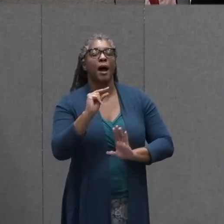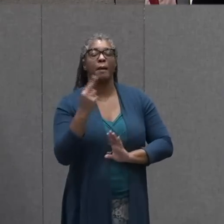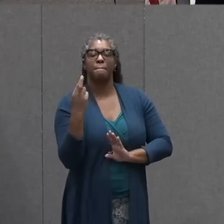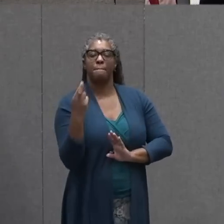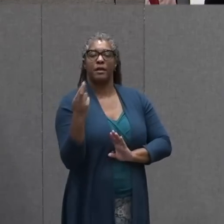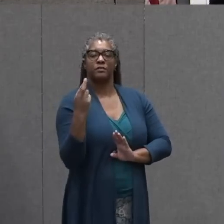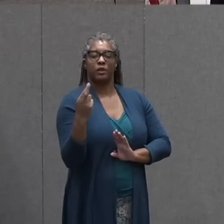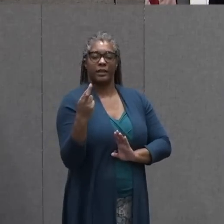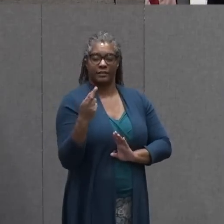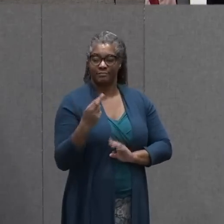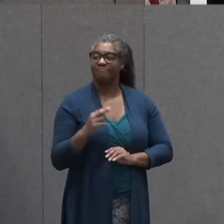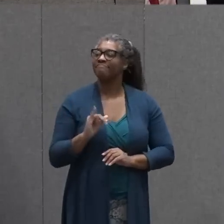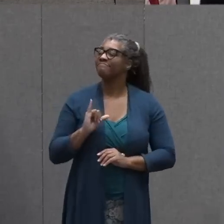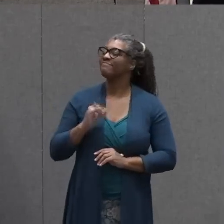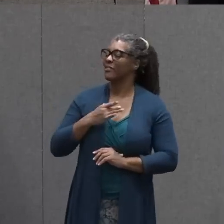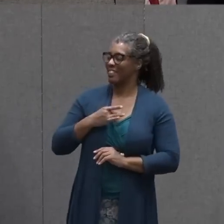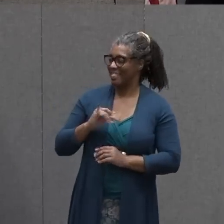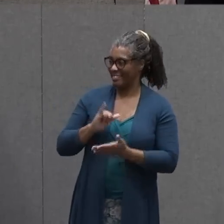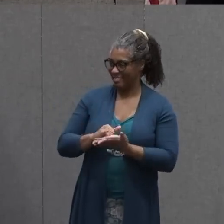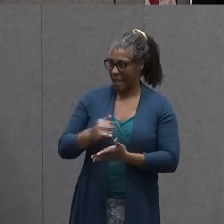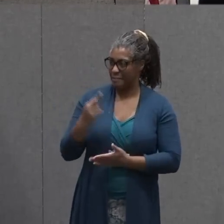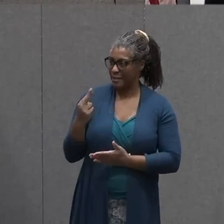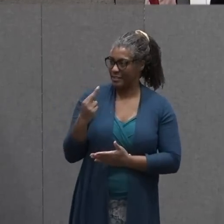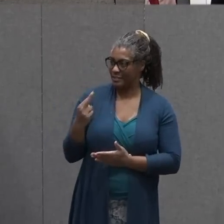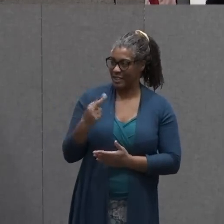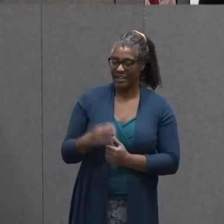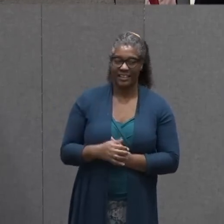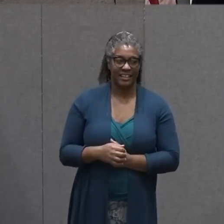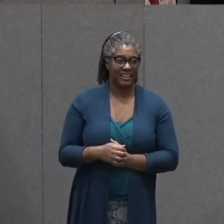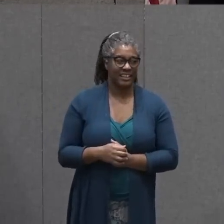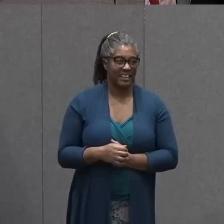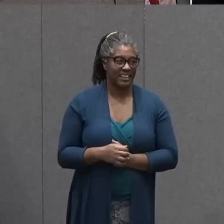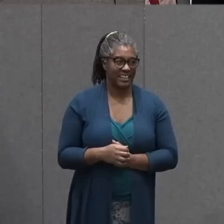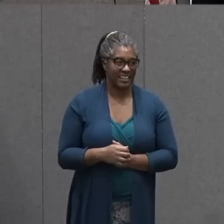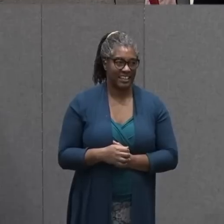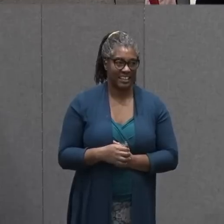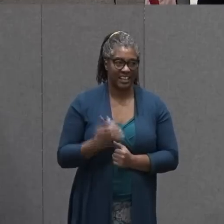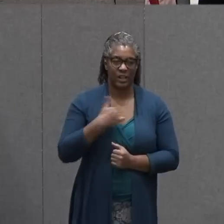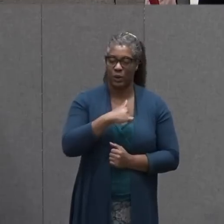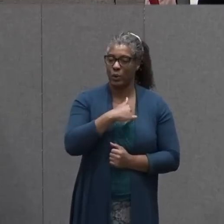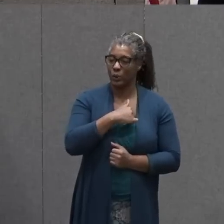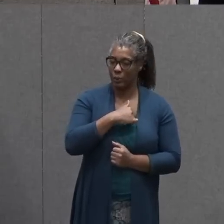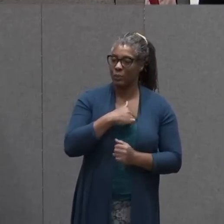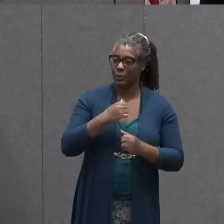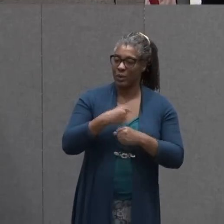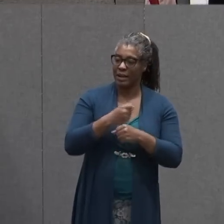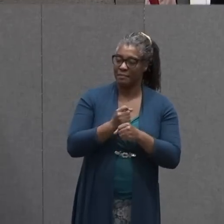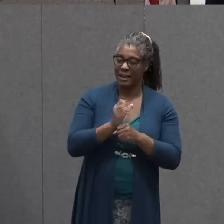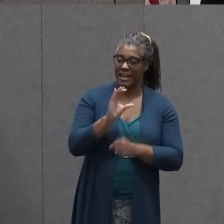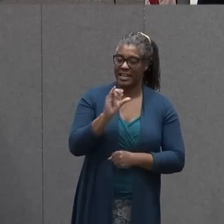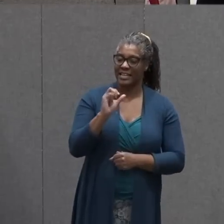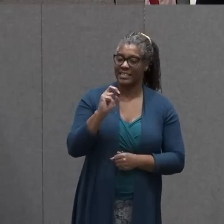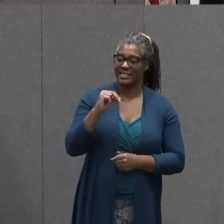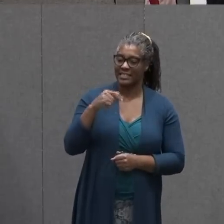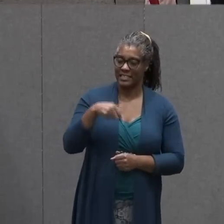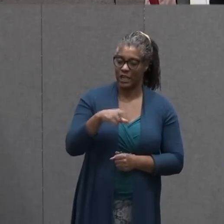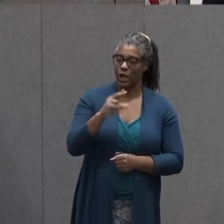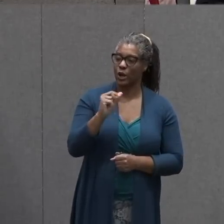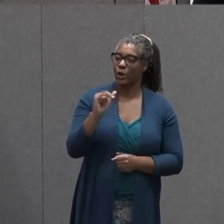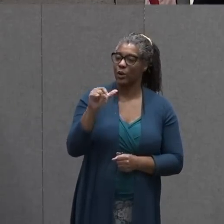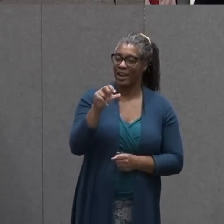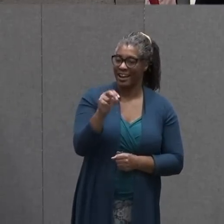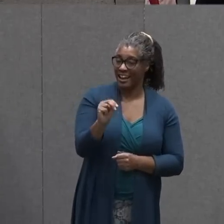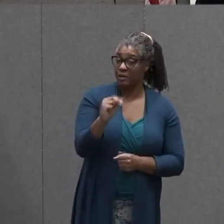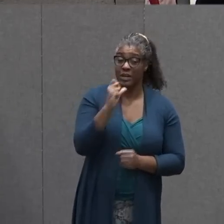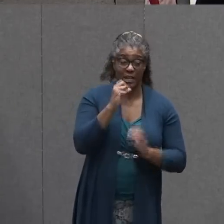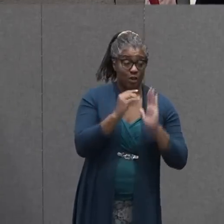All right. So there, we just made a cinquain. Didn't even Cinquain. have to write it down. I think it would be fun for you guys